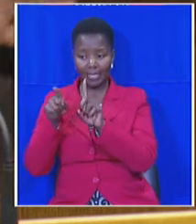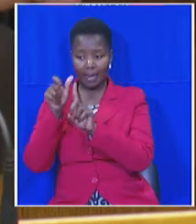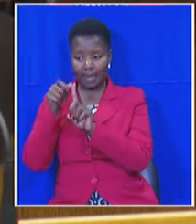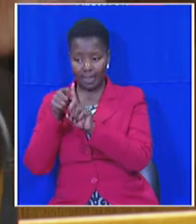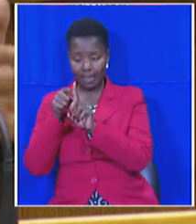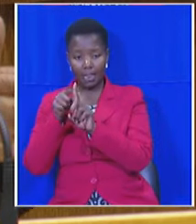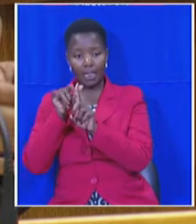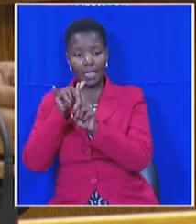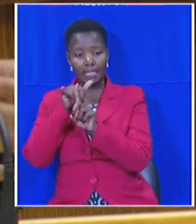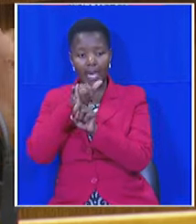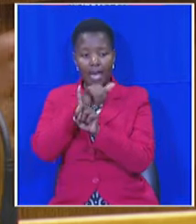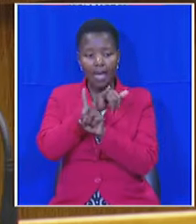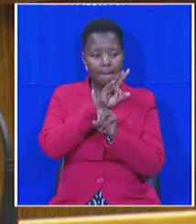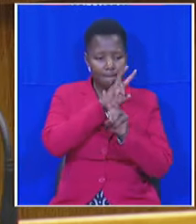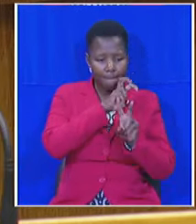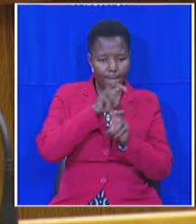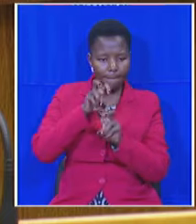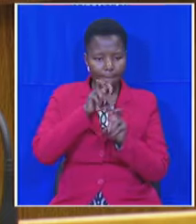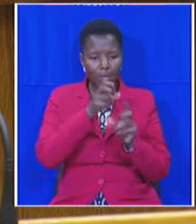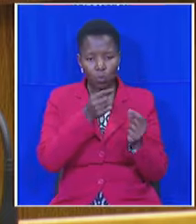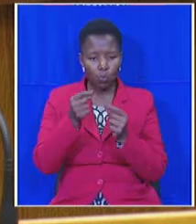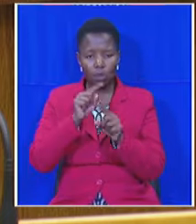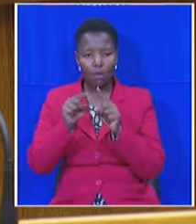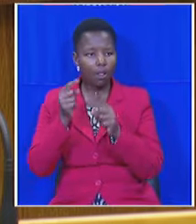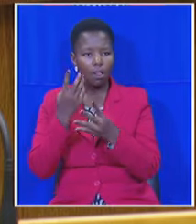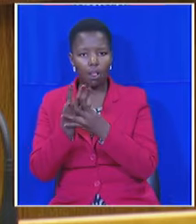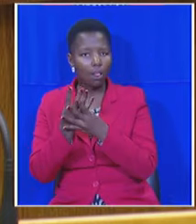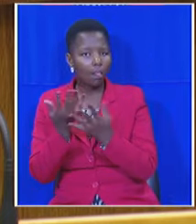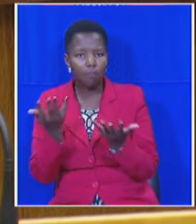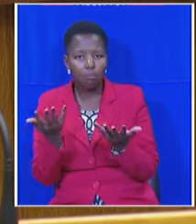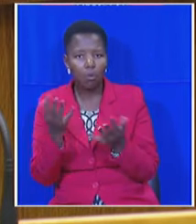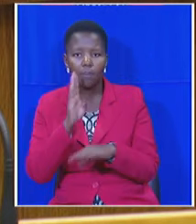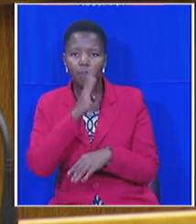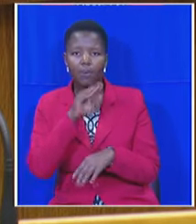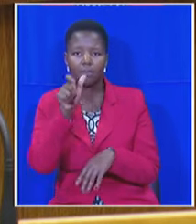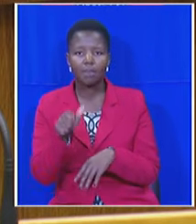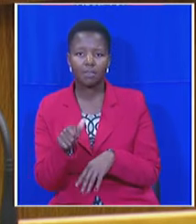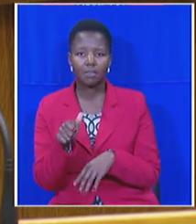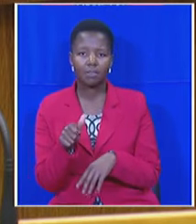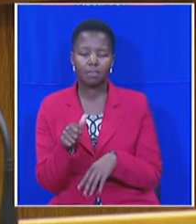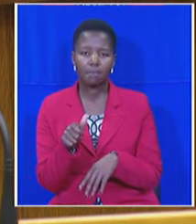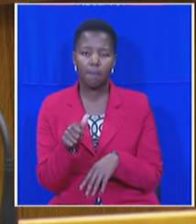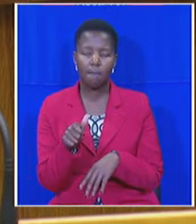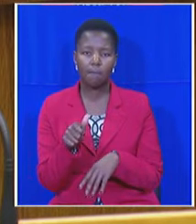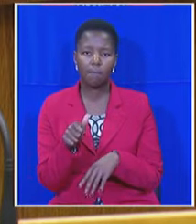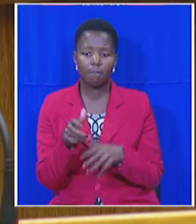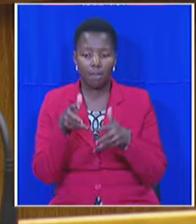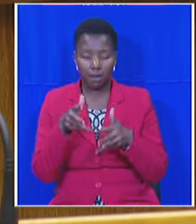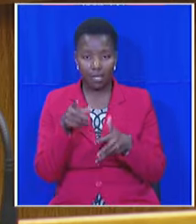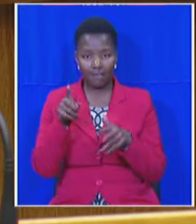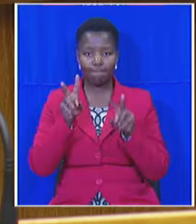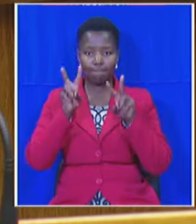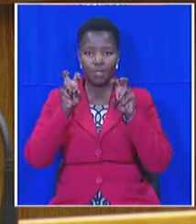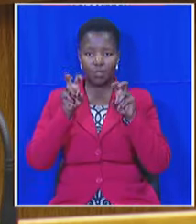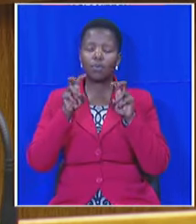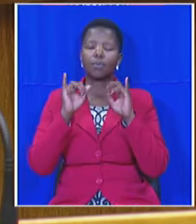be investigating the same criminals, and as a result thereof they may be getting away and not being convicted. So that for us is